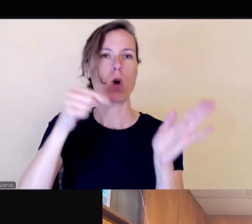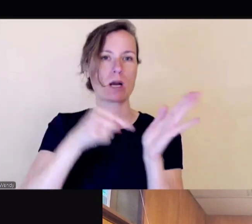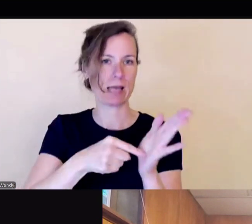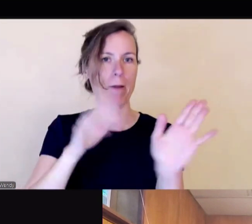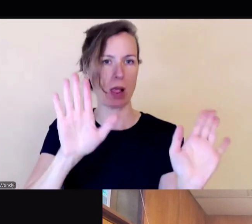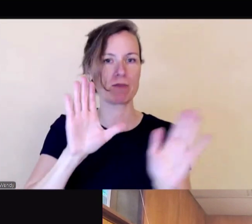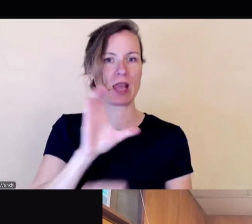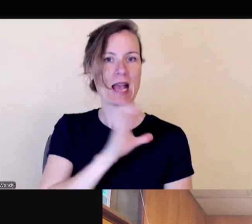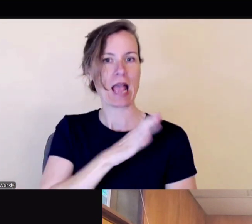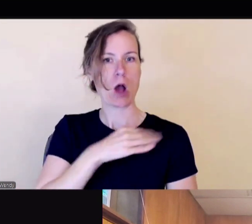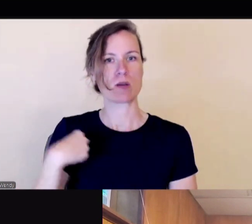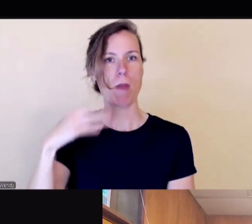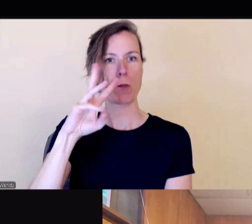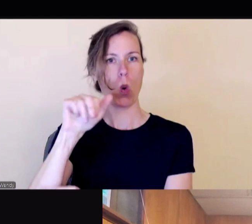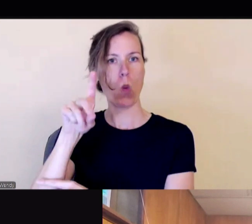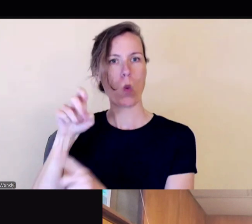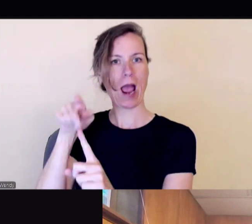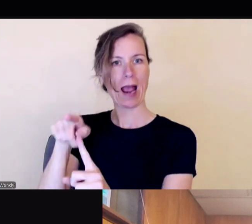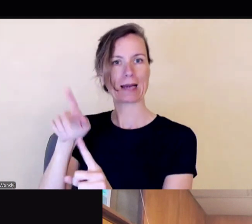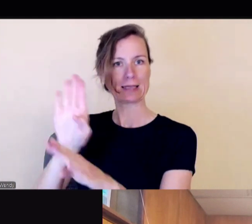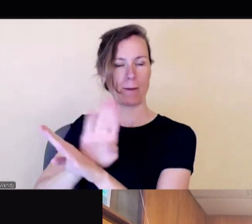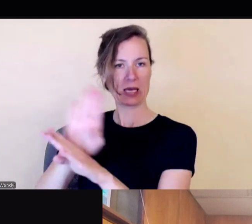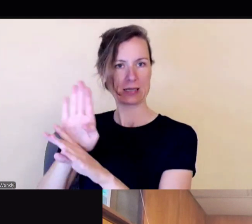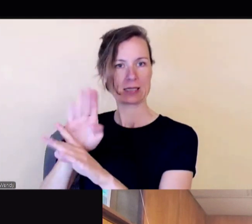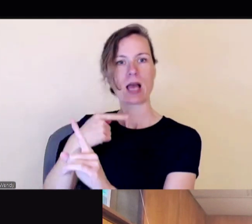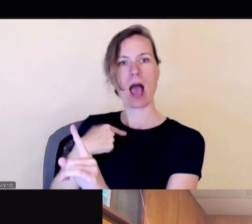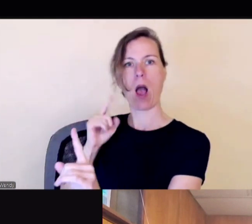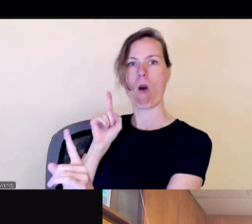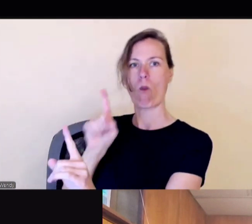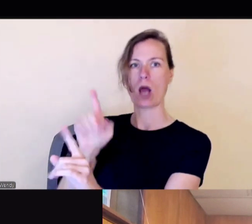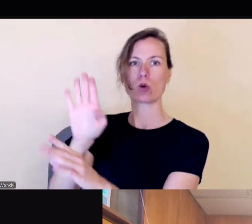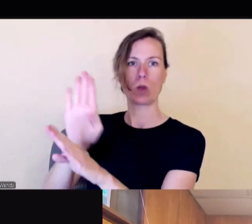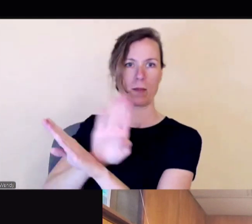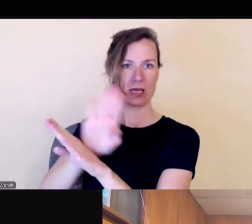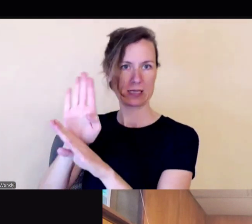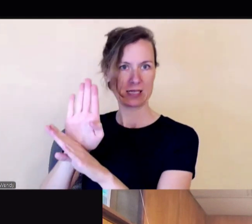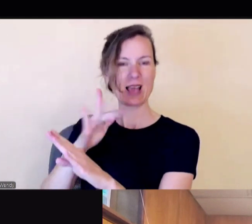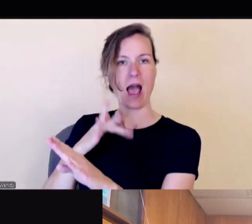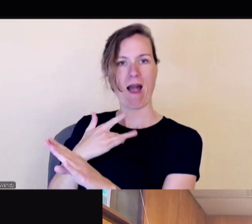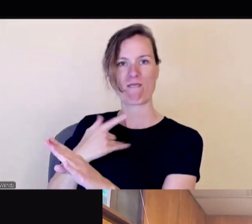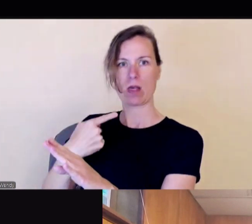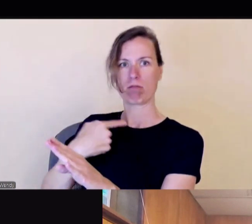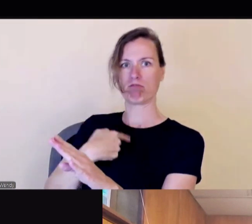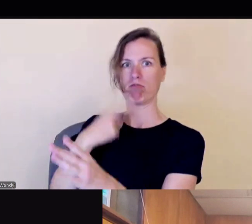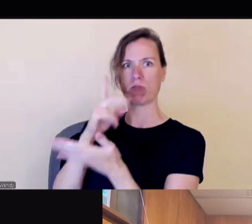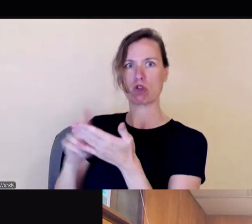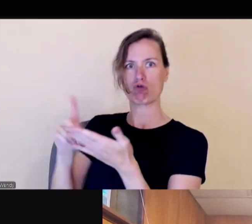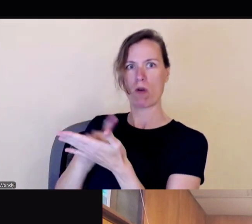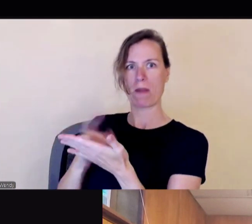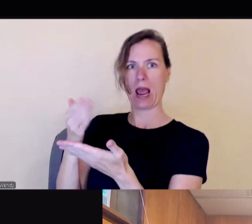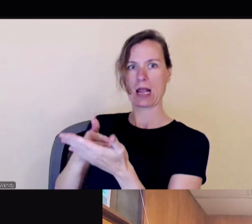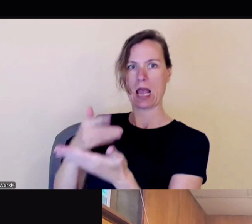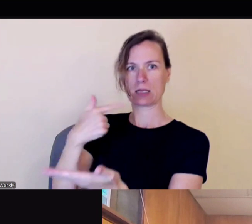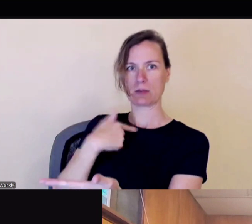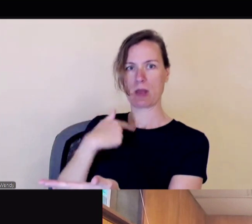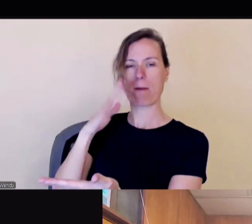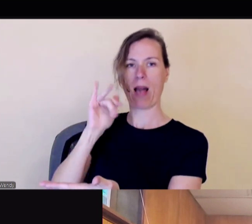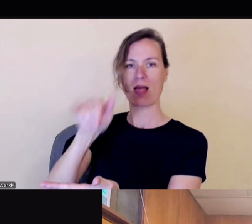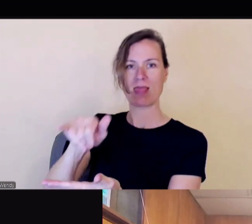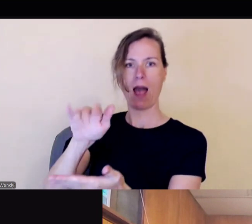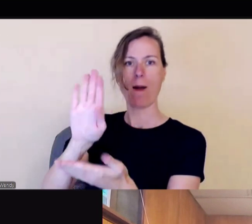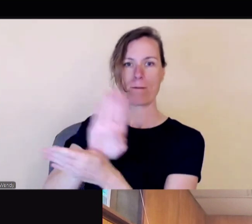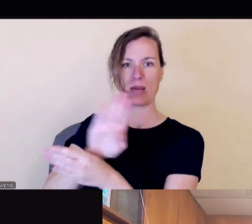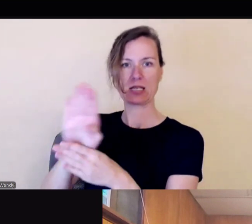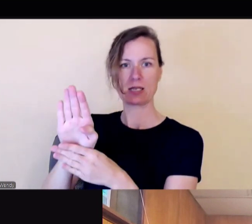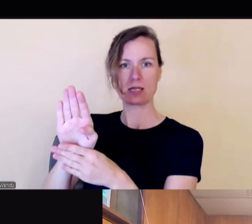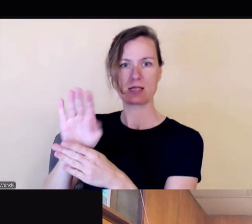business, and I have gone to that business, and I feel discriminated against by this business. If I